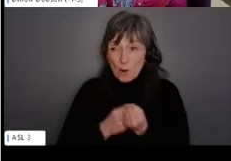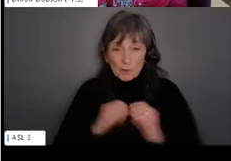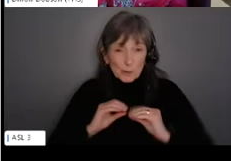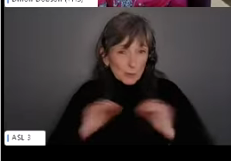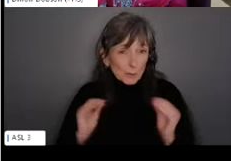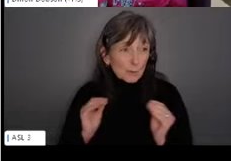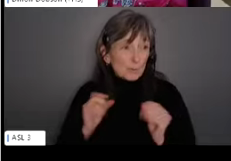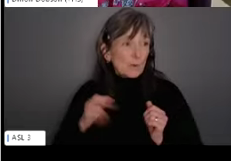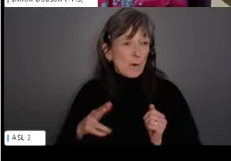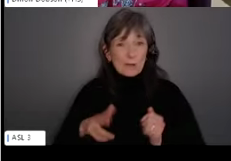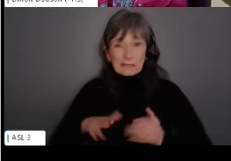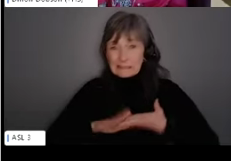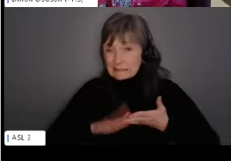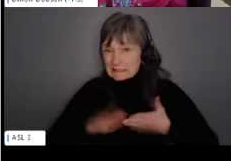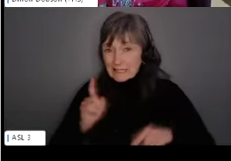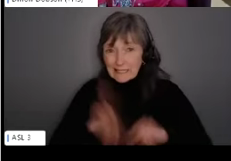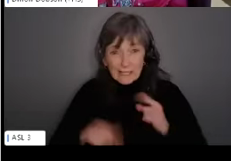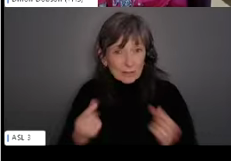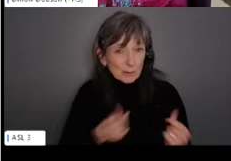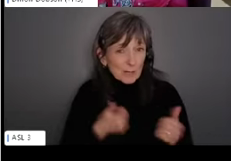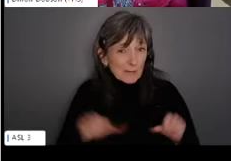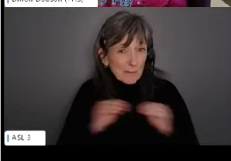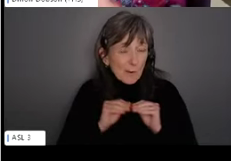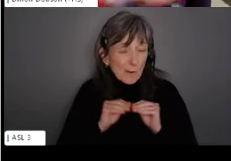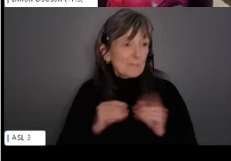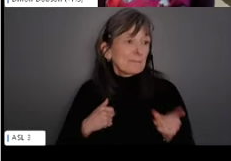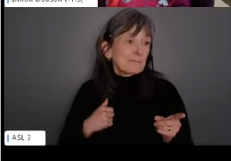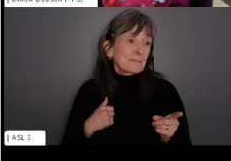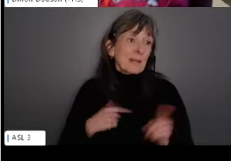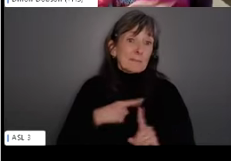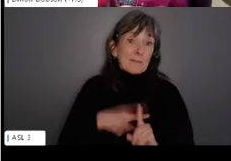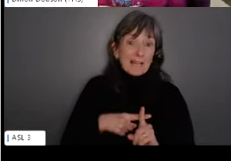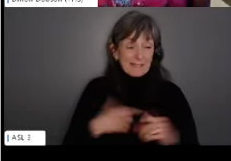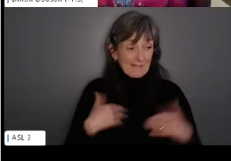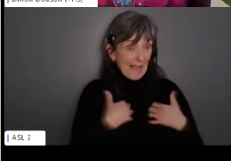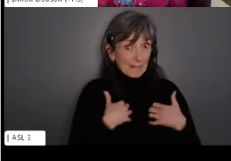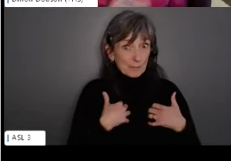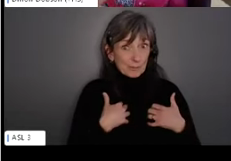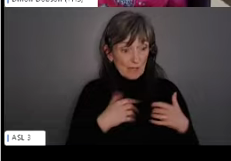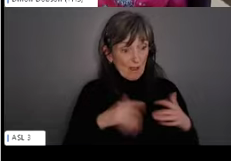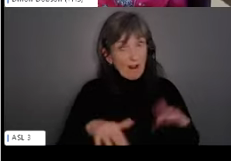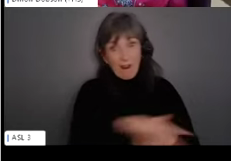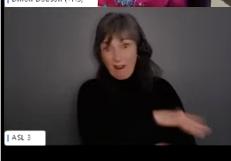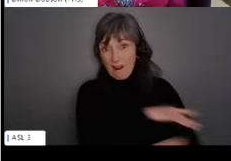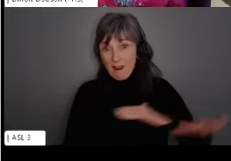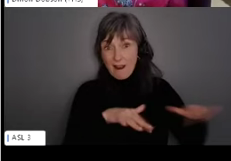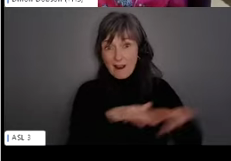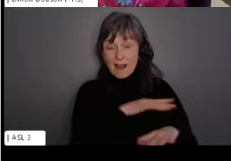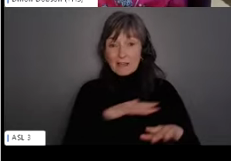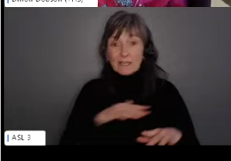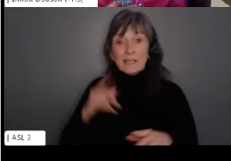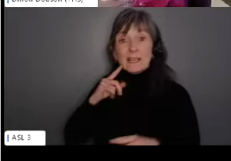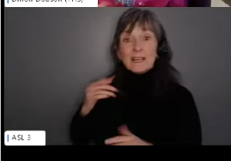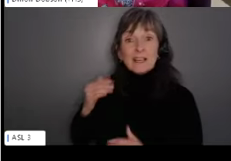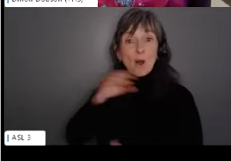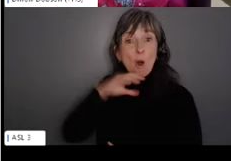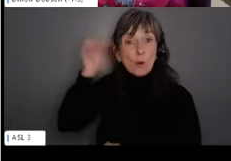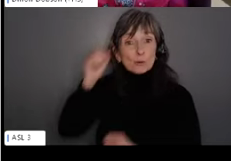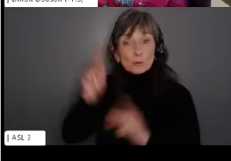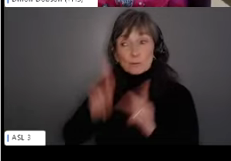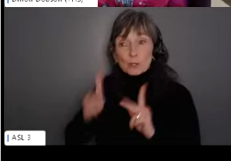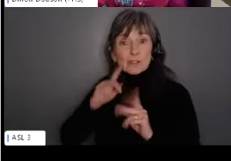unfortunately, in their care needs can increase fall risks, right? So if an animal is underfoot really quickly, or clutter, if there's pet supplies everywhere or